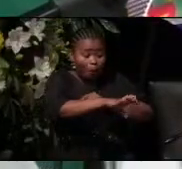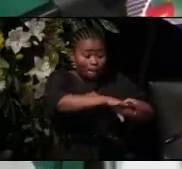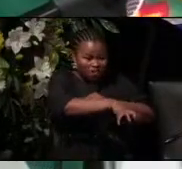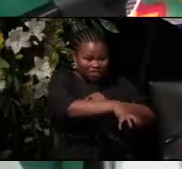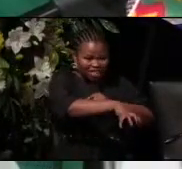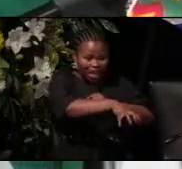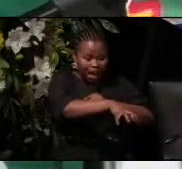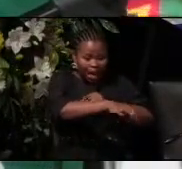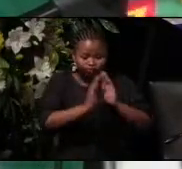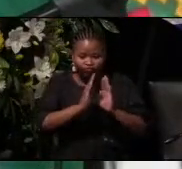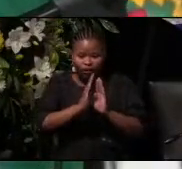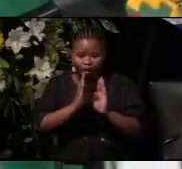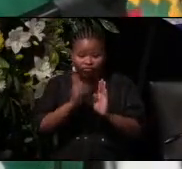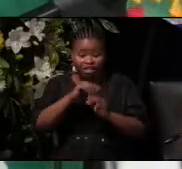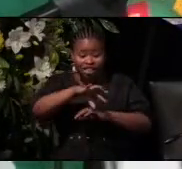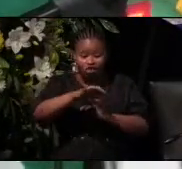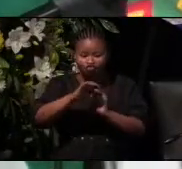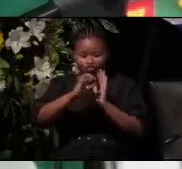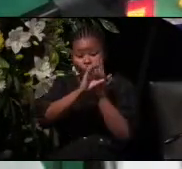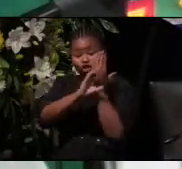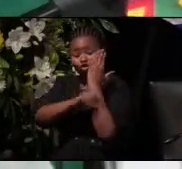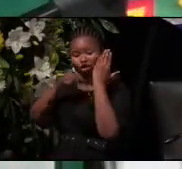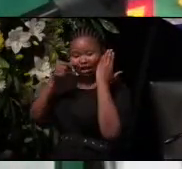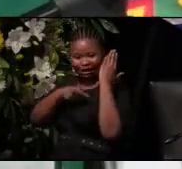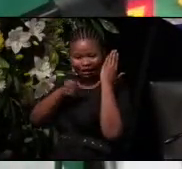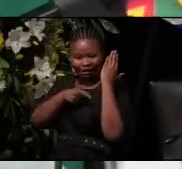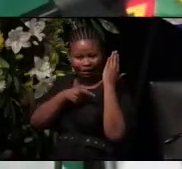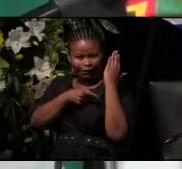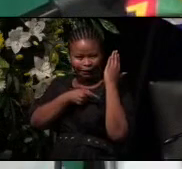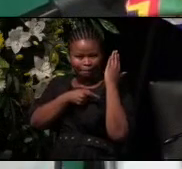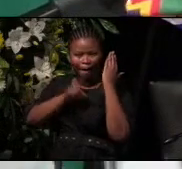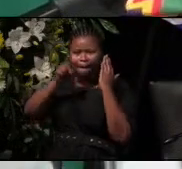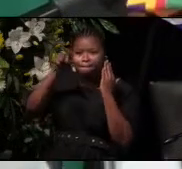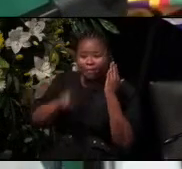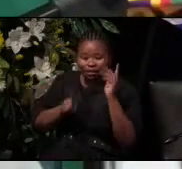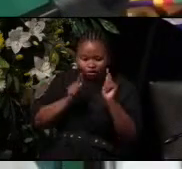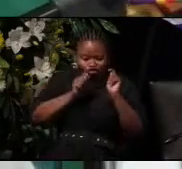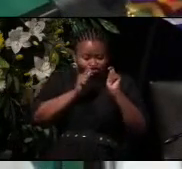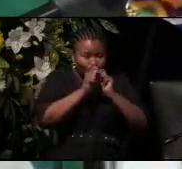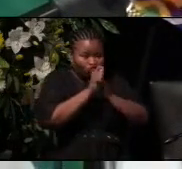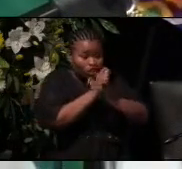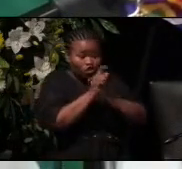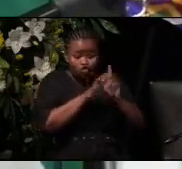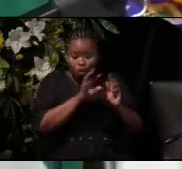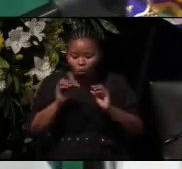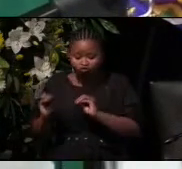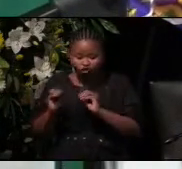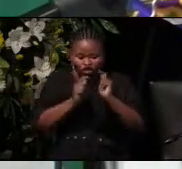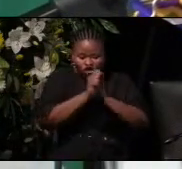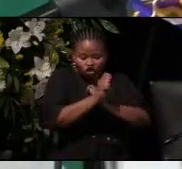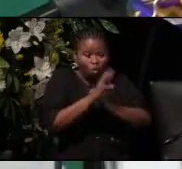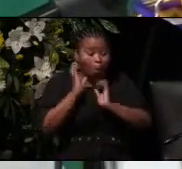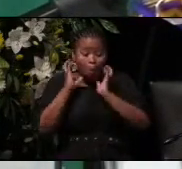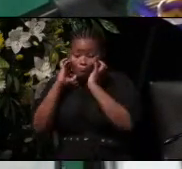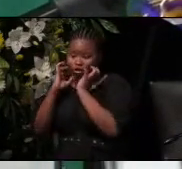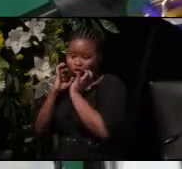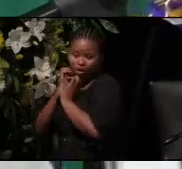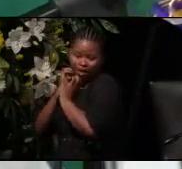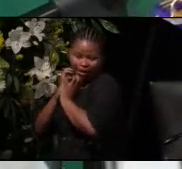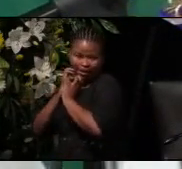provincial boundary in the Constitution must be changed to Moses godan